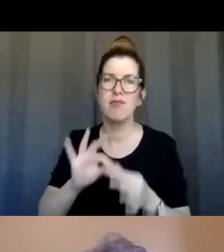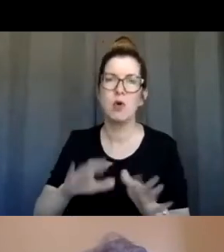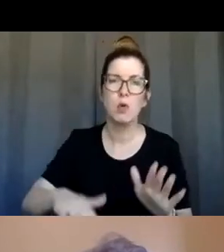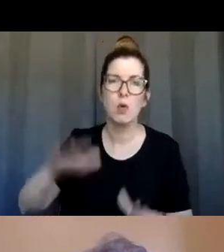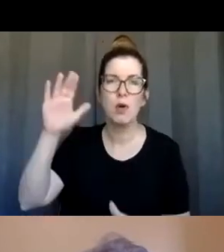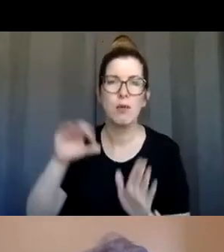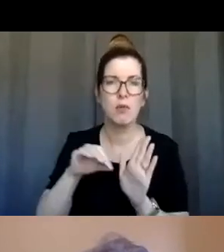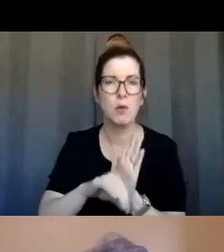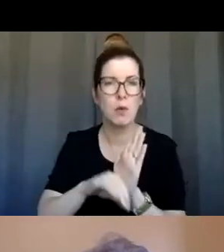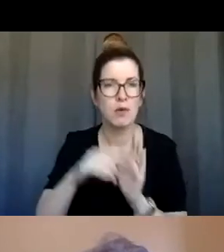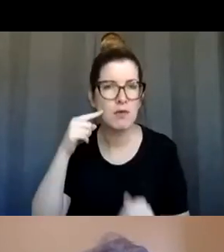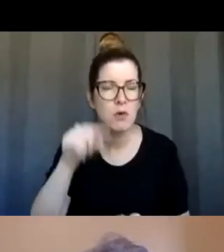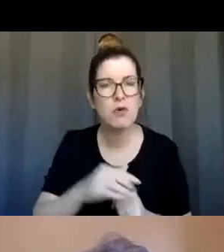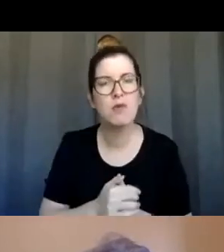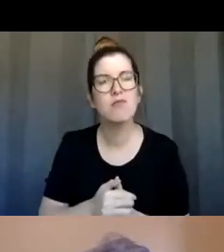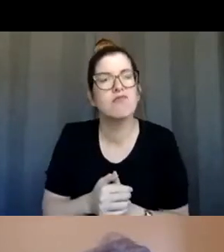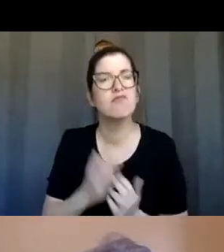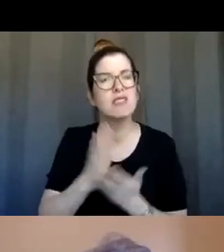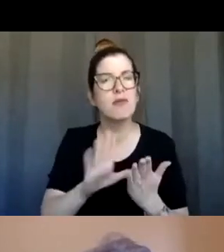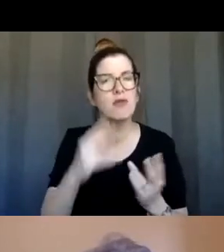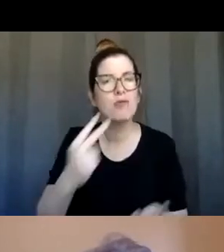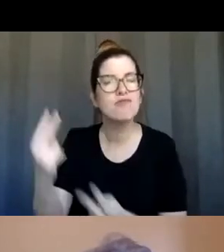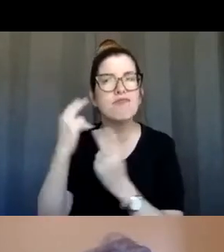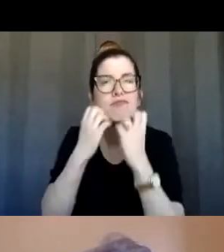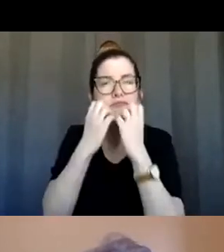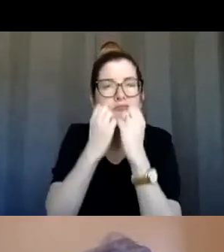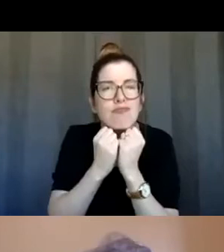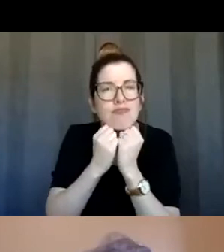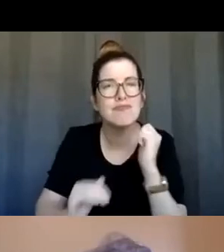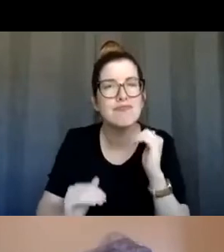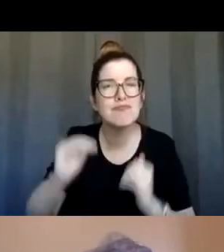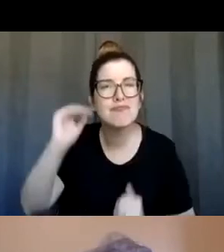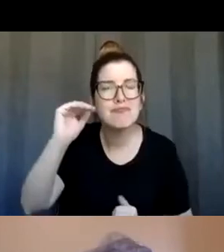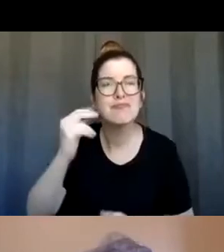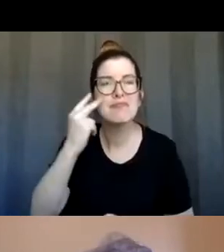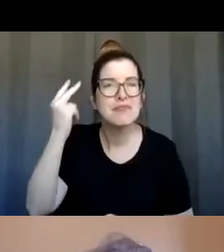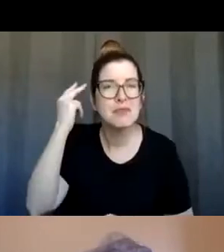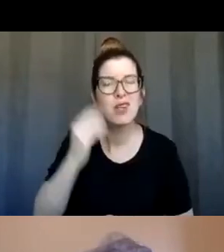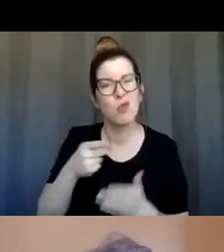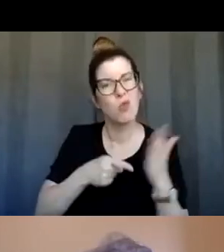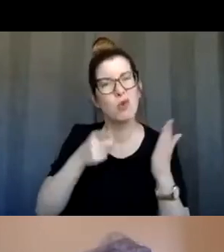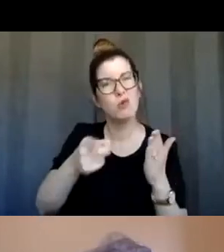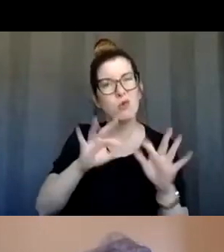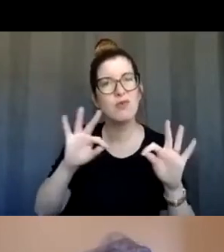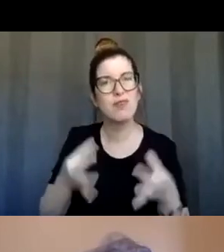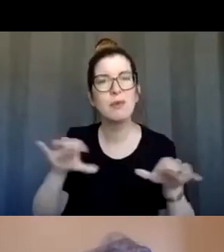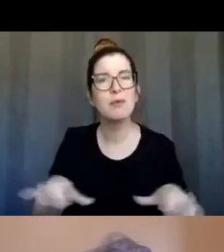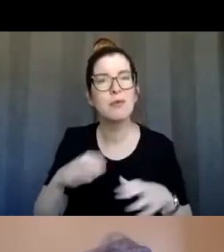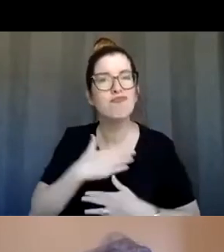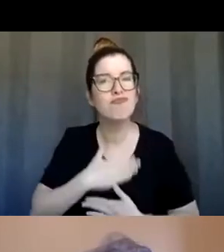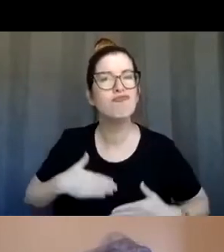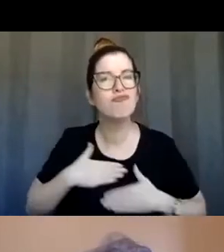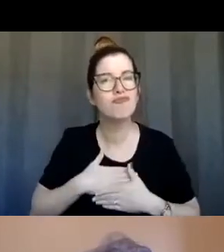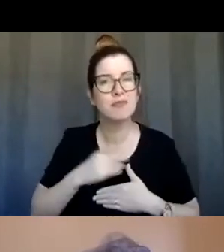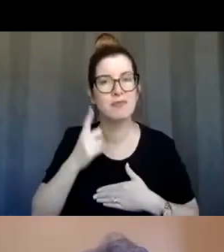you. Mm-hmm. What are some of your fondest childhood memories, and what did you and your family do for fun in New Orleans when you were very